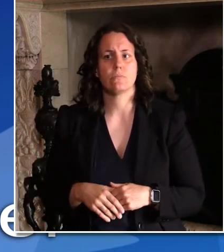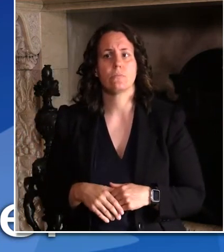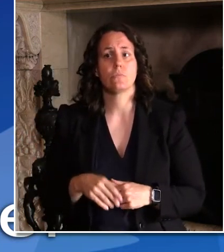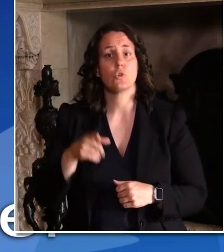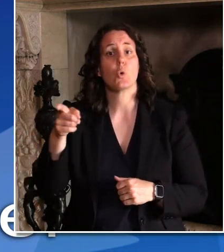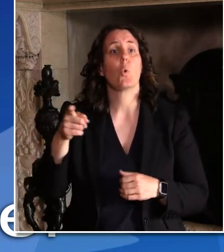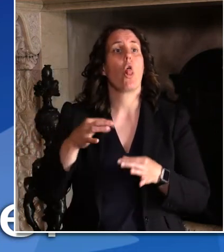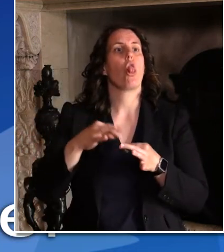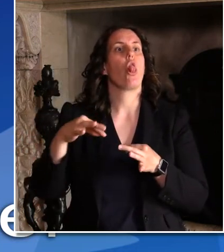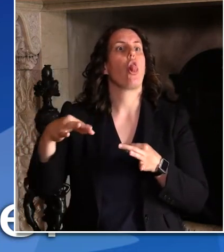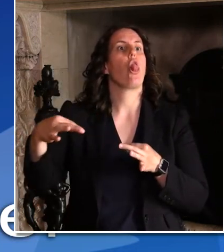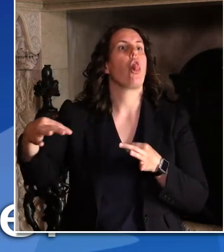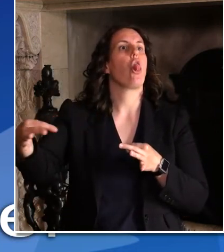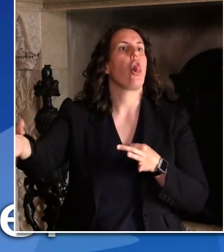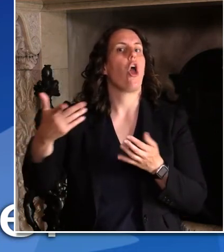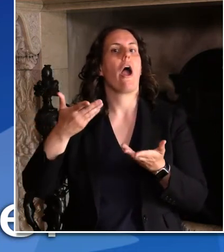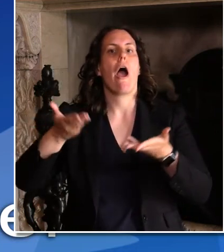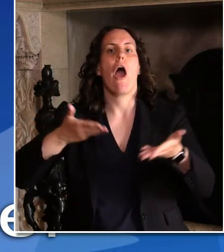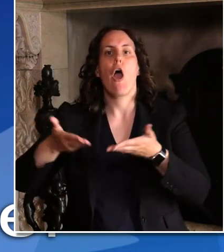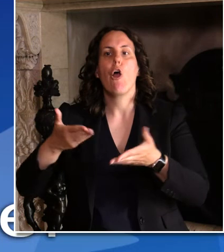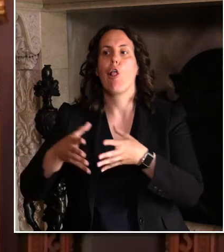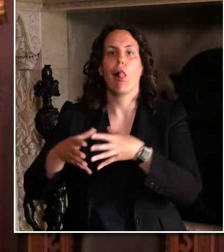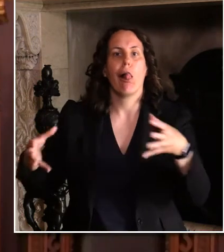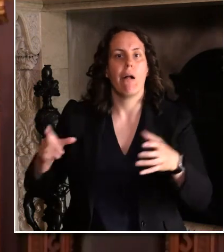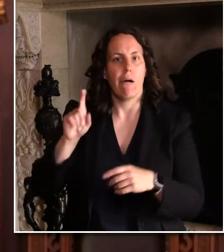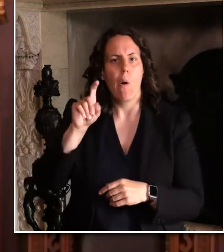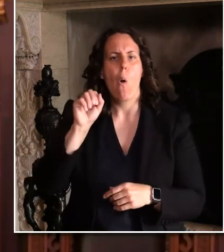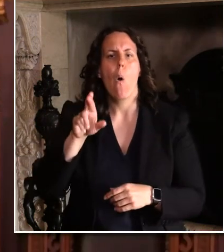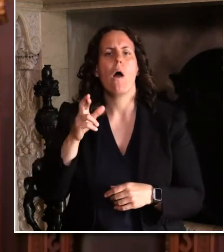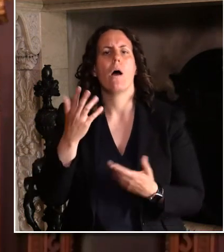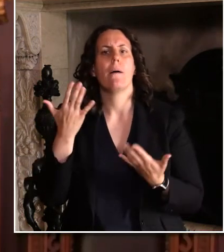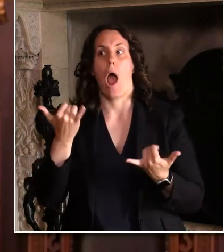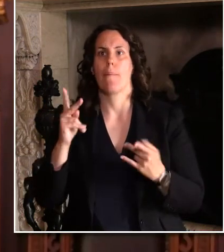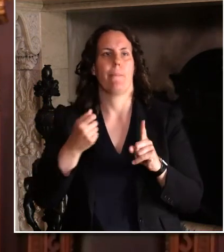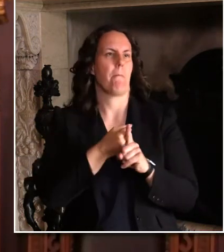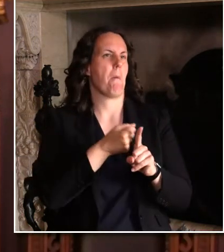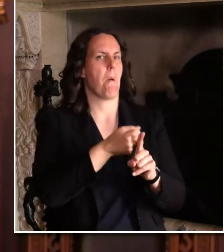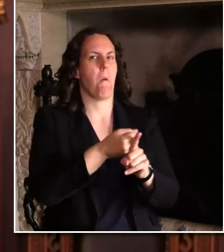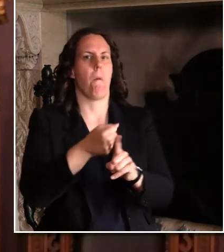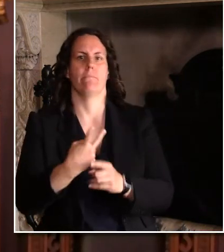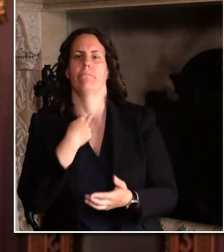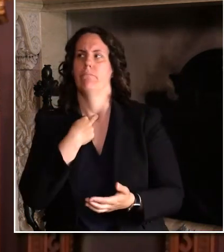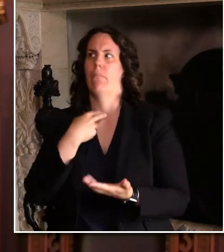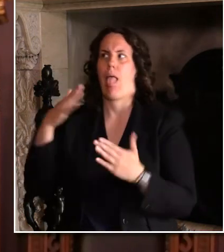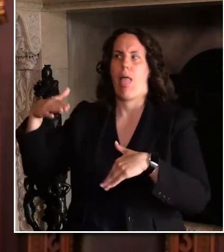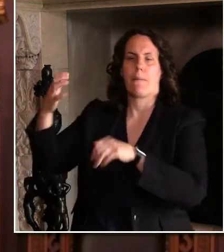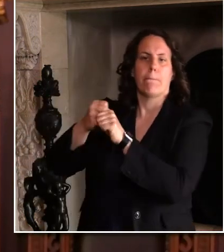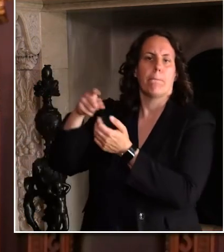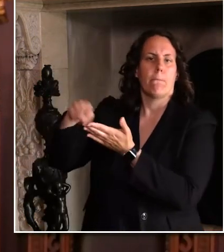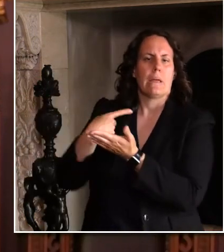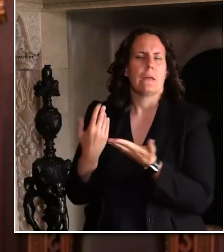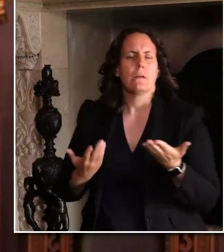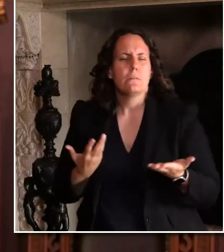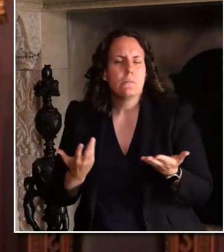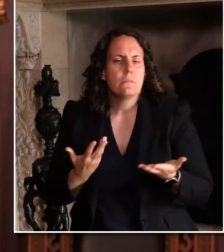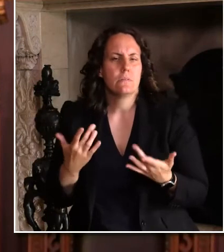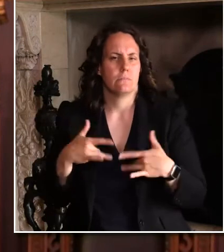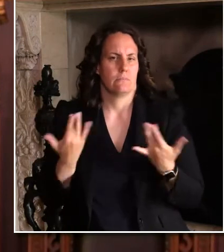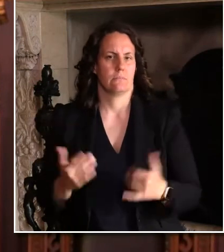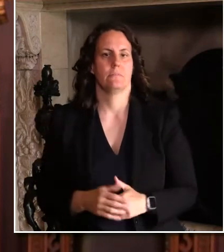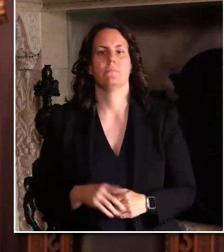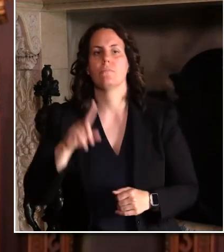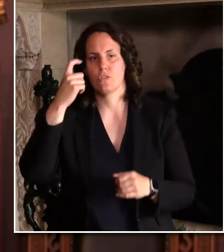the thousands of claims that remain unpaid? Well, we've contracted and added 4 additional call centers,